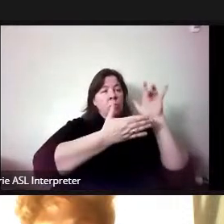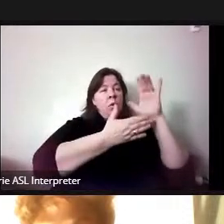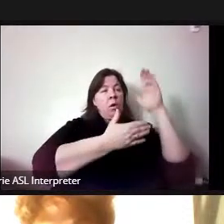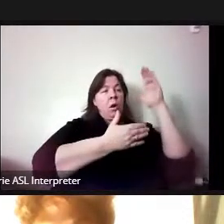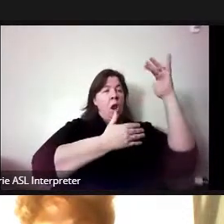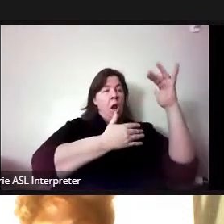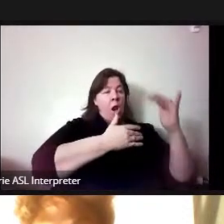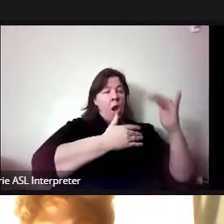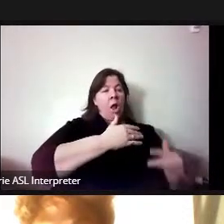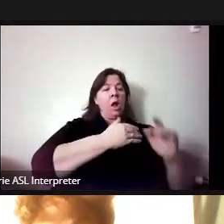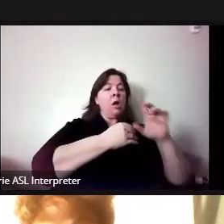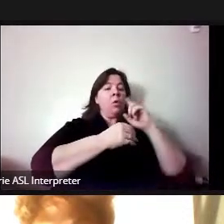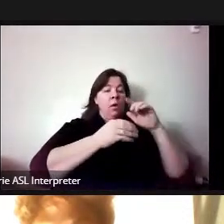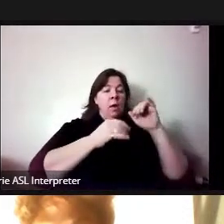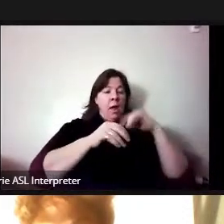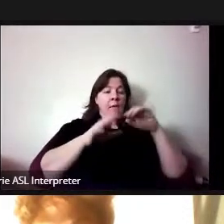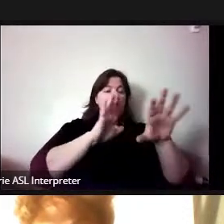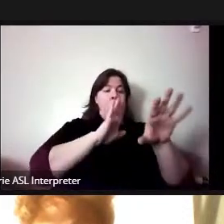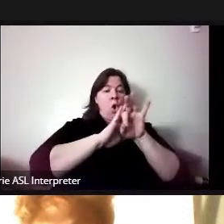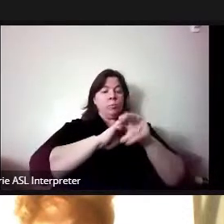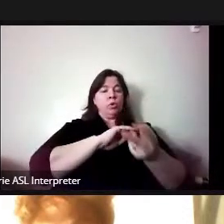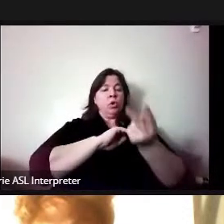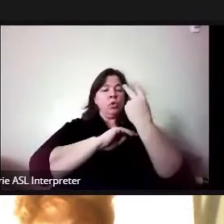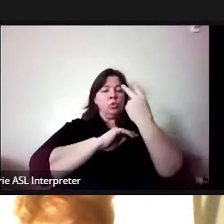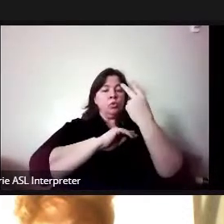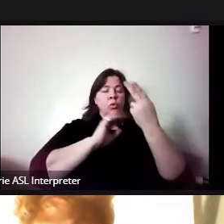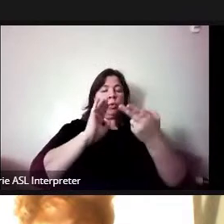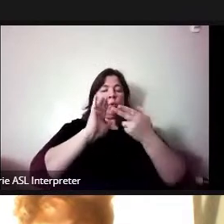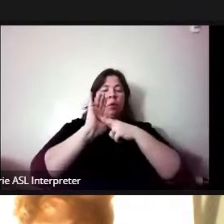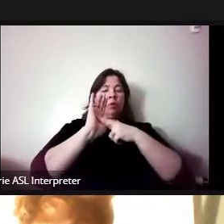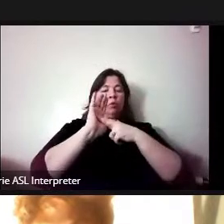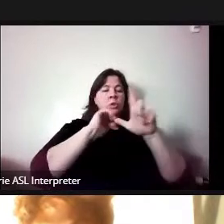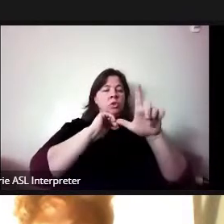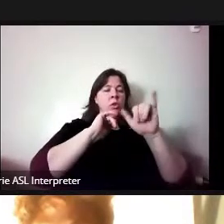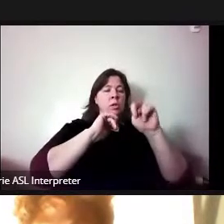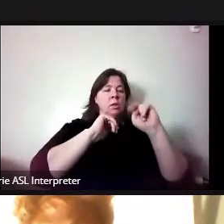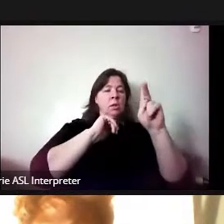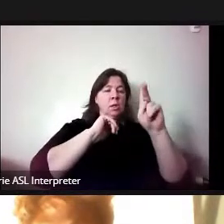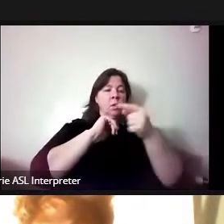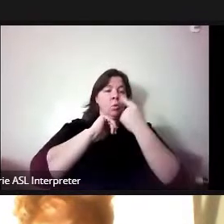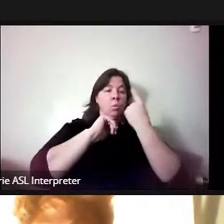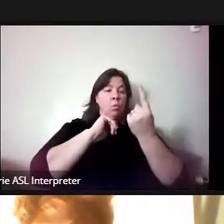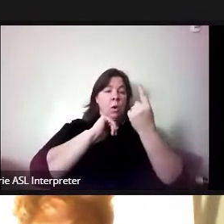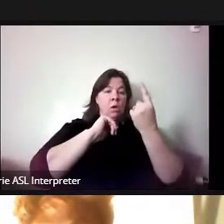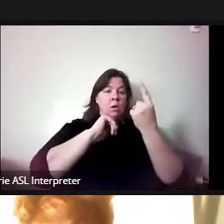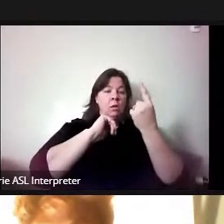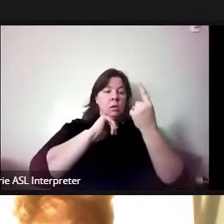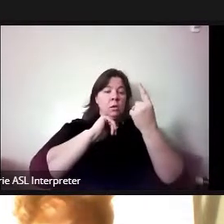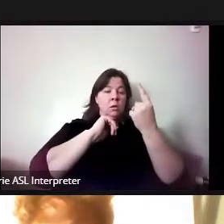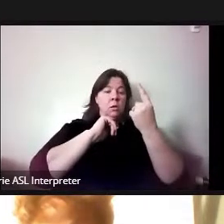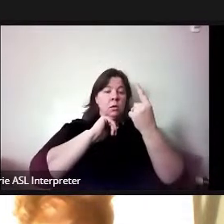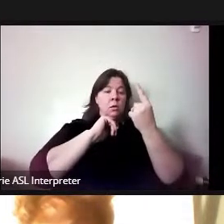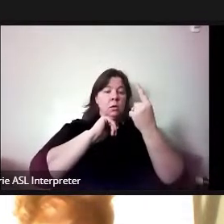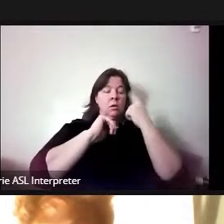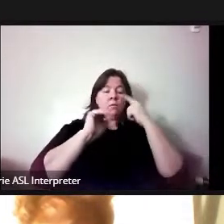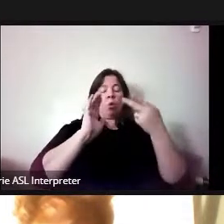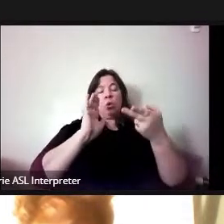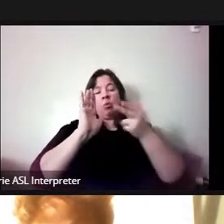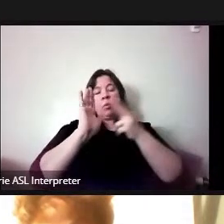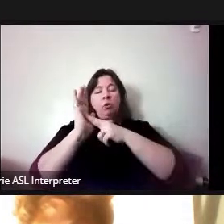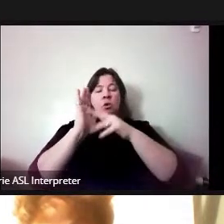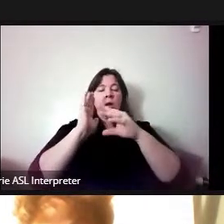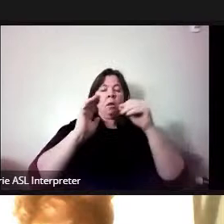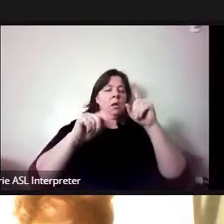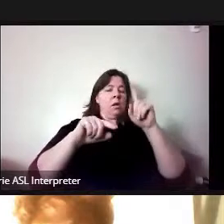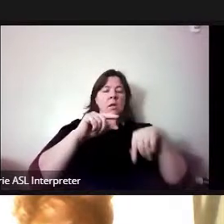bottom. You've got an option of 2 registration links. The one is for your straight in registration, where they won't